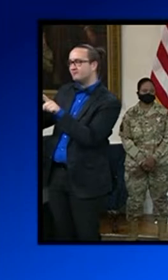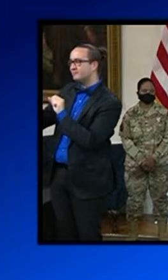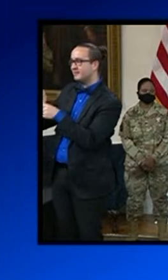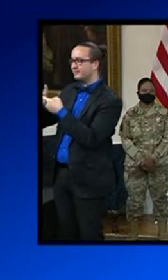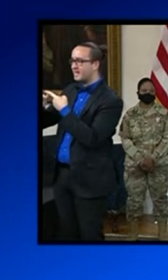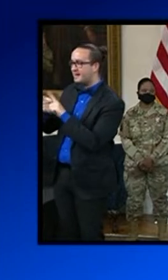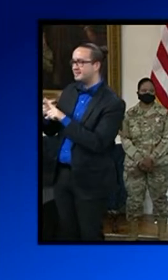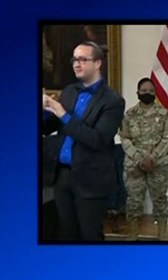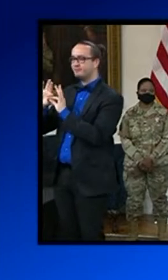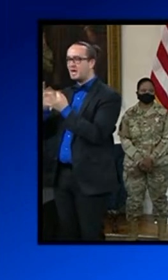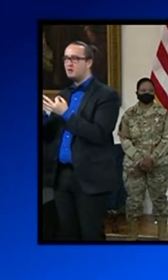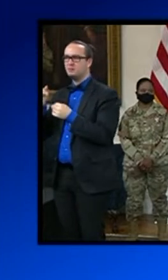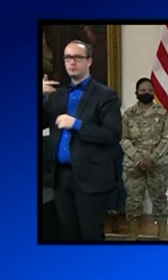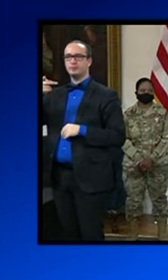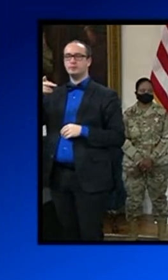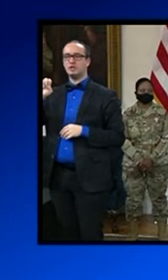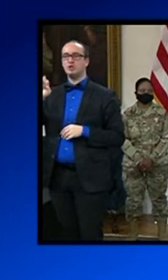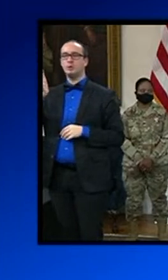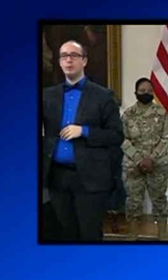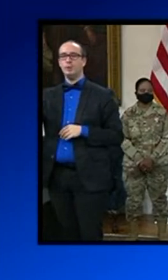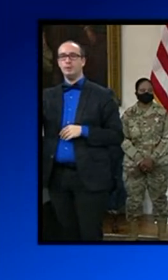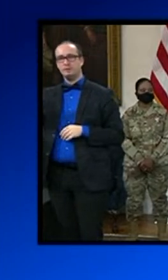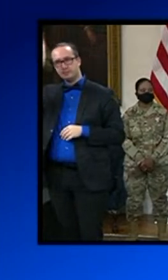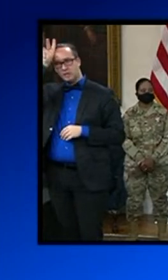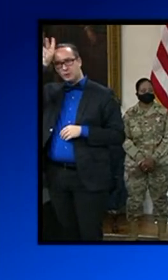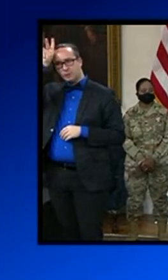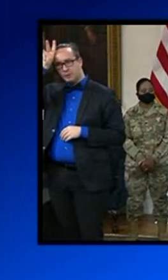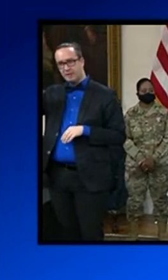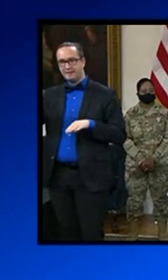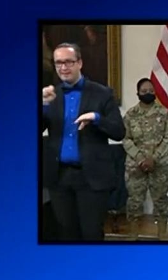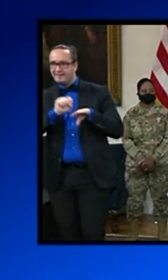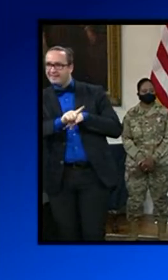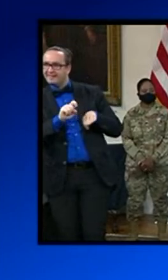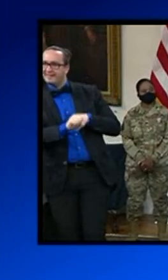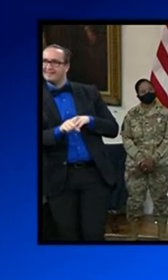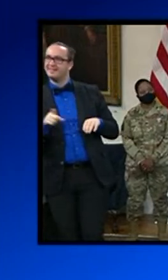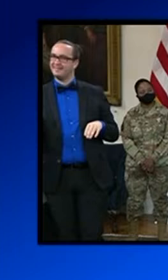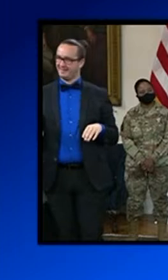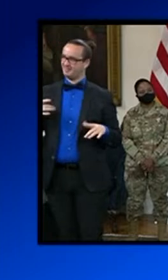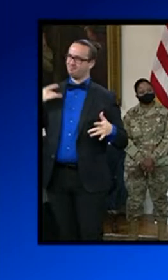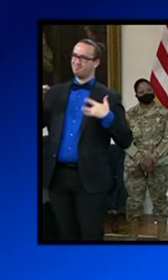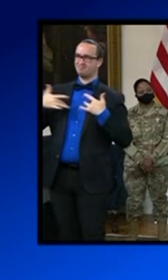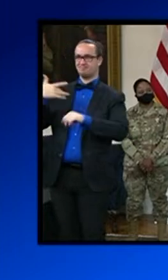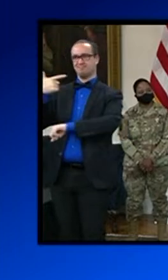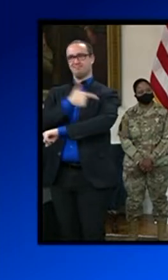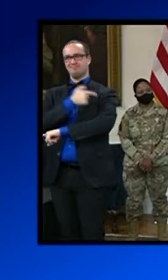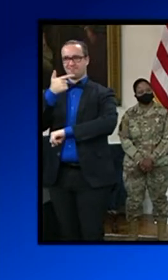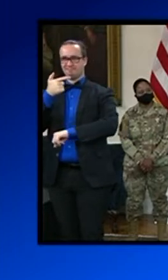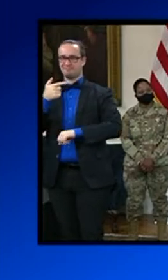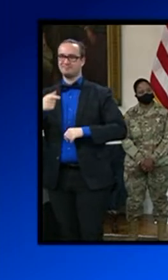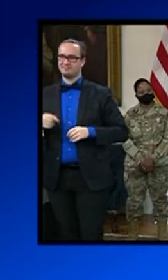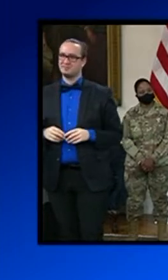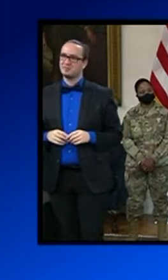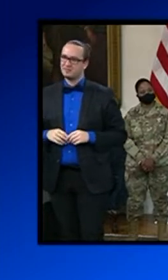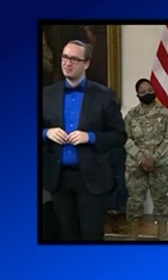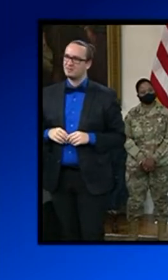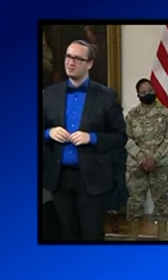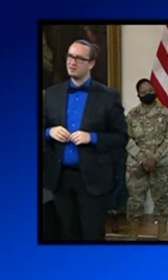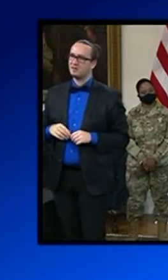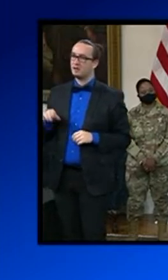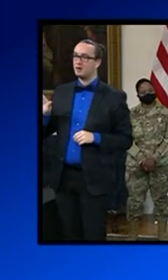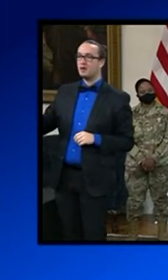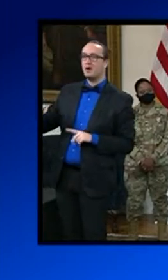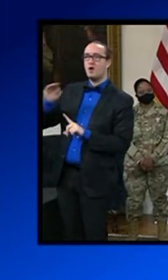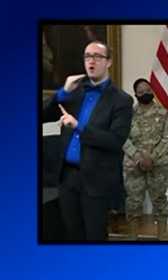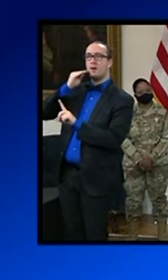that back home, many of the people don't trust the vaccine, that they believe it's dangerous. And she wanted to make